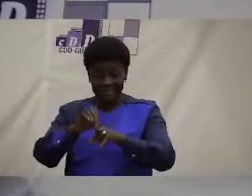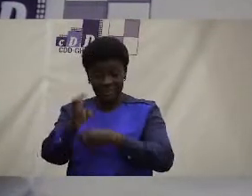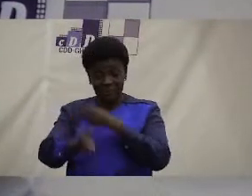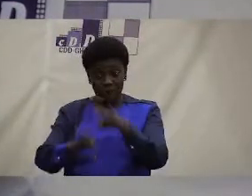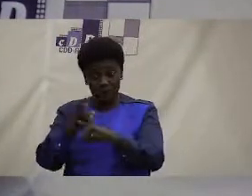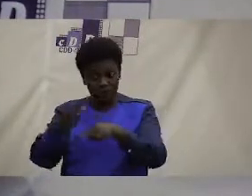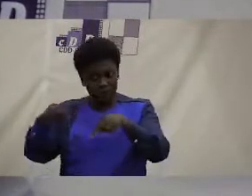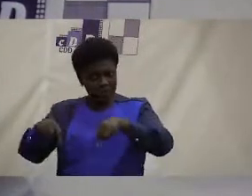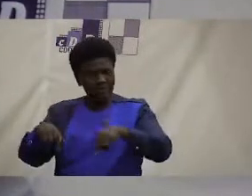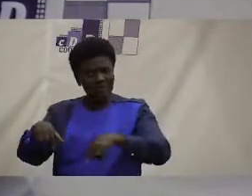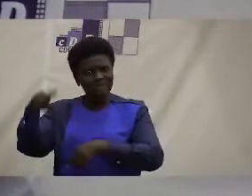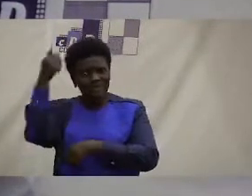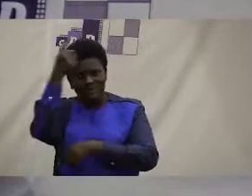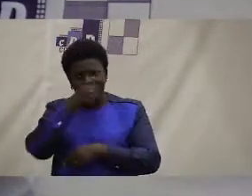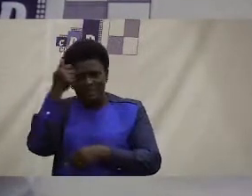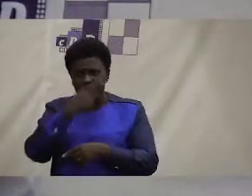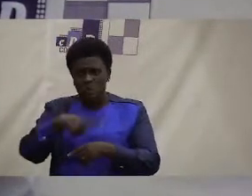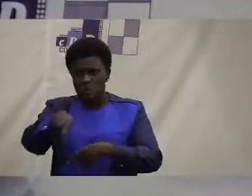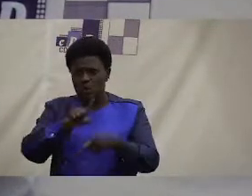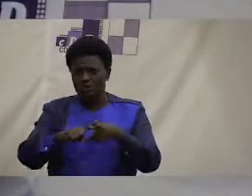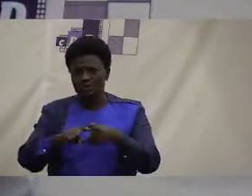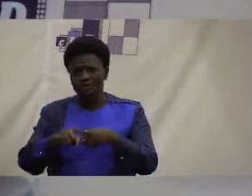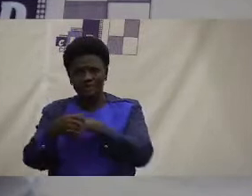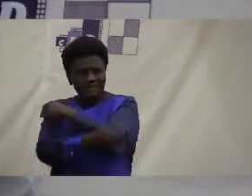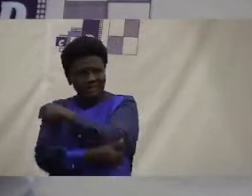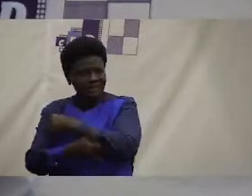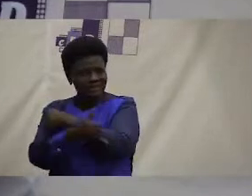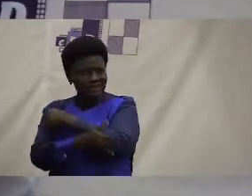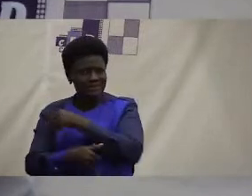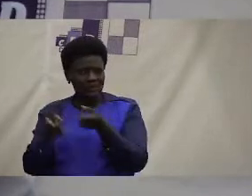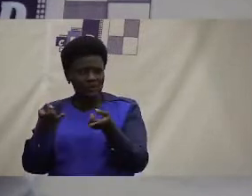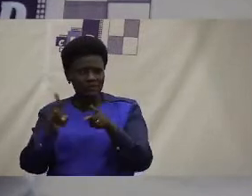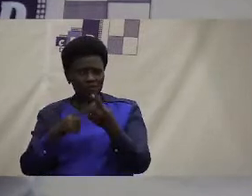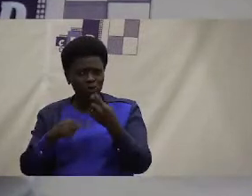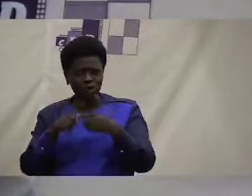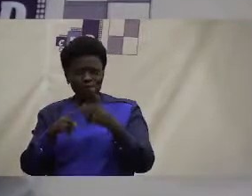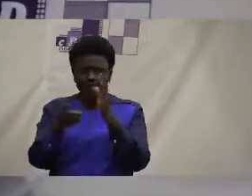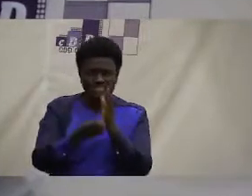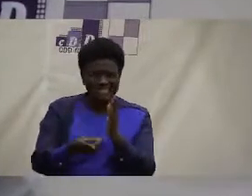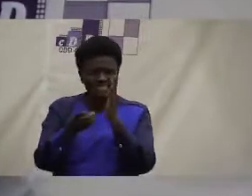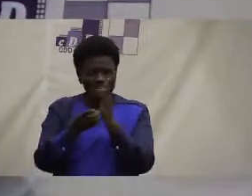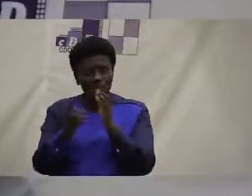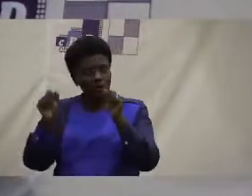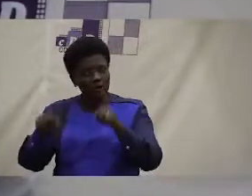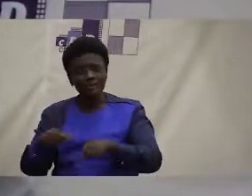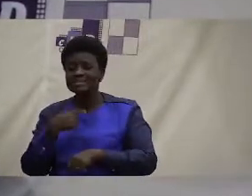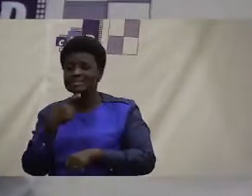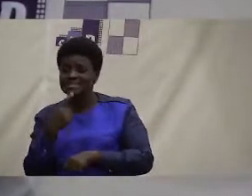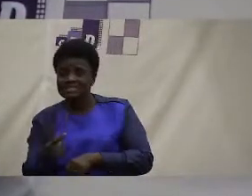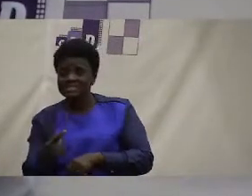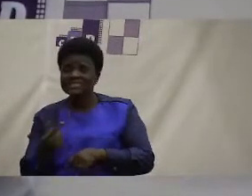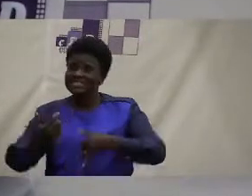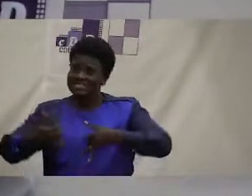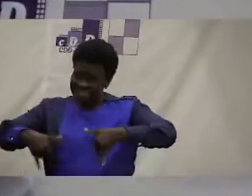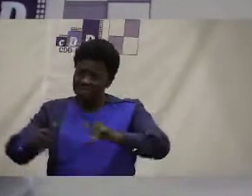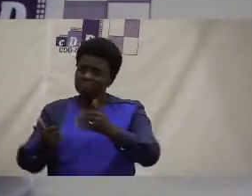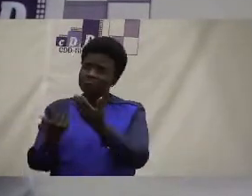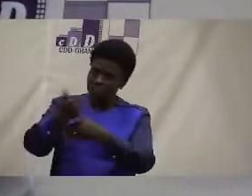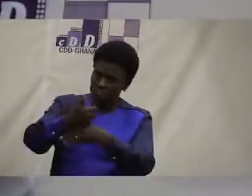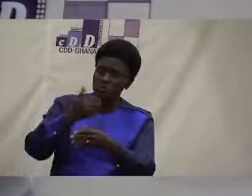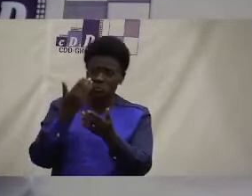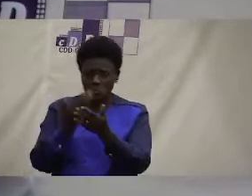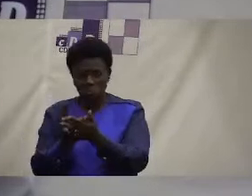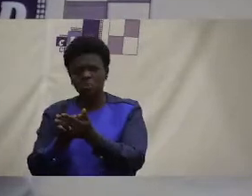today, Africa is still one of the continents. When we talk in terms of the digital, we can say that it is still promoting